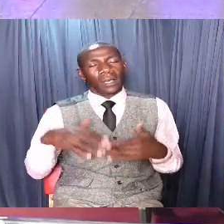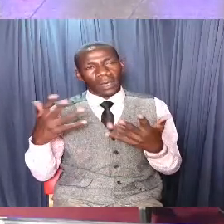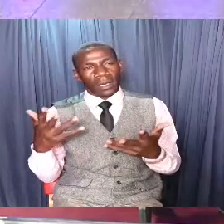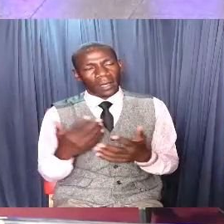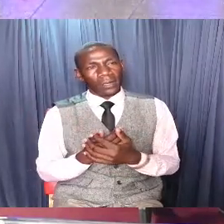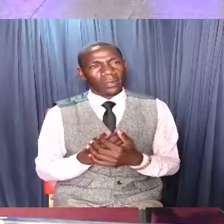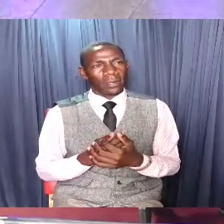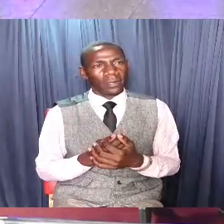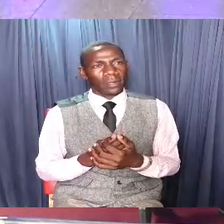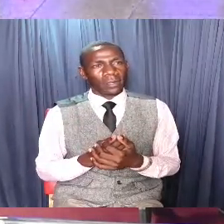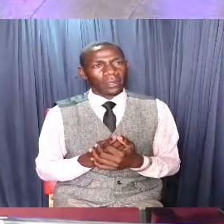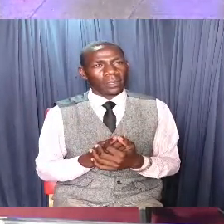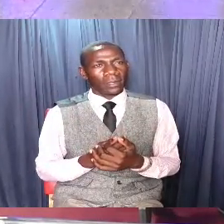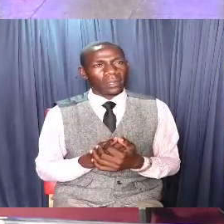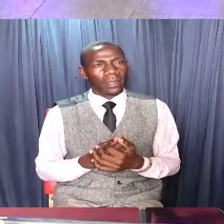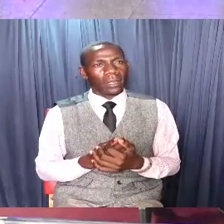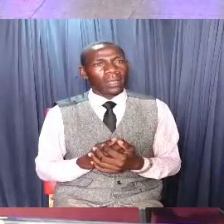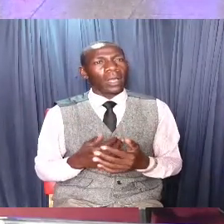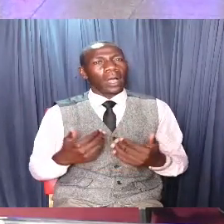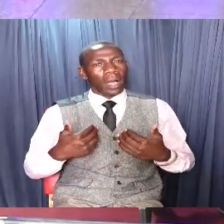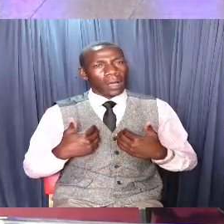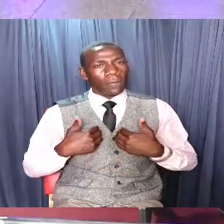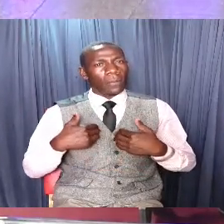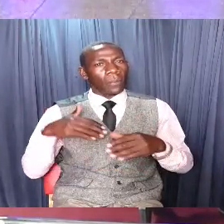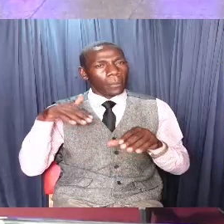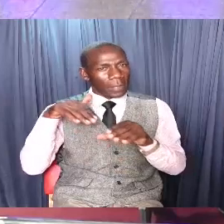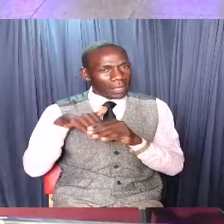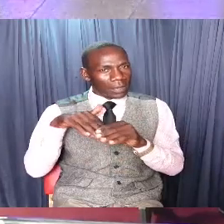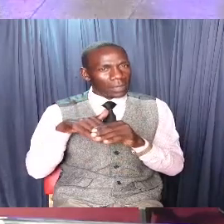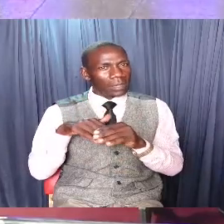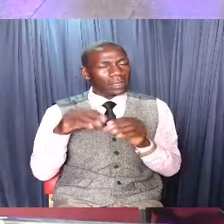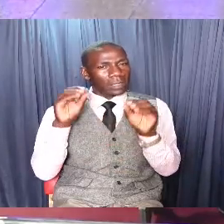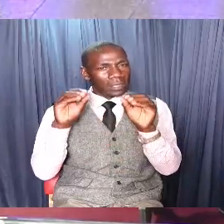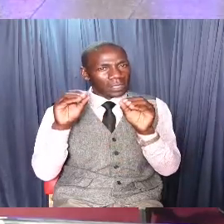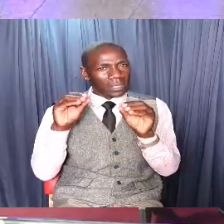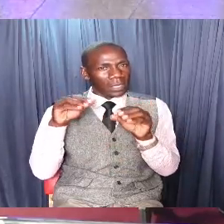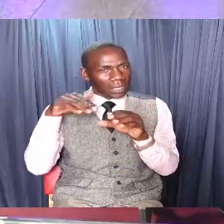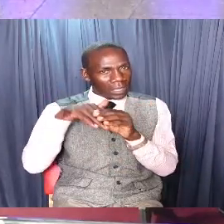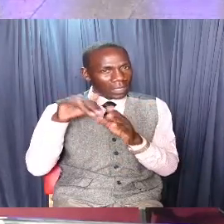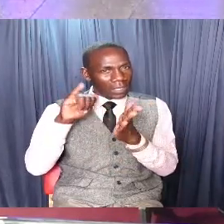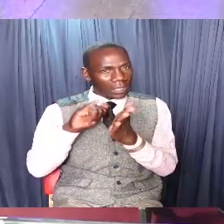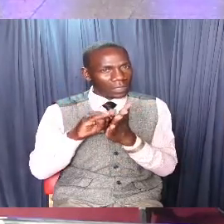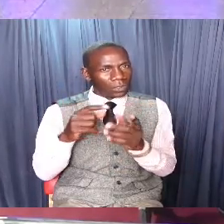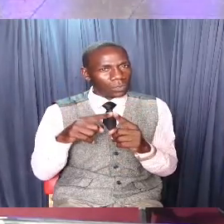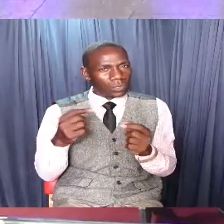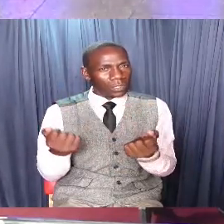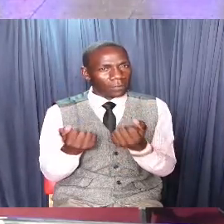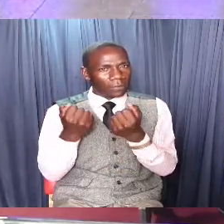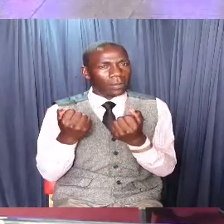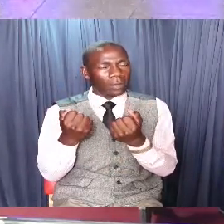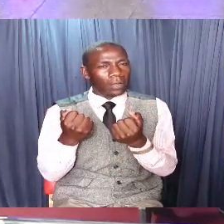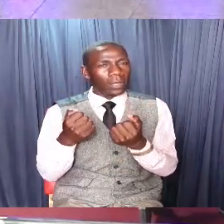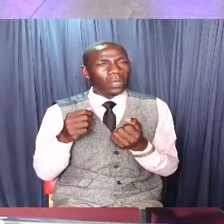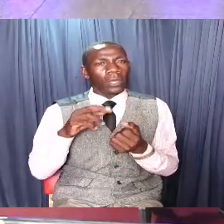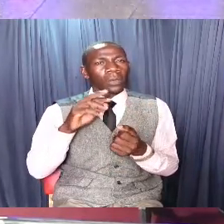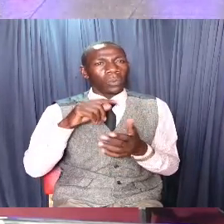Hallelujah. Kuna mafundisho mengi hapo. There are so many teachings in this narrative. Ya wokovu tena. To save. Wewe ukiwaumu